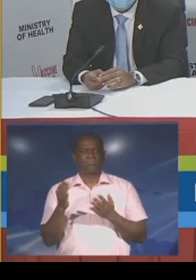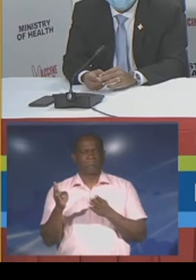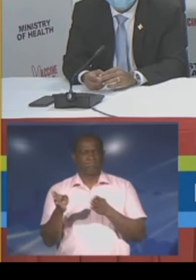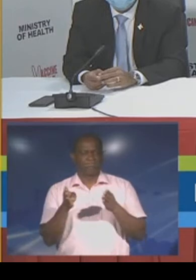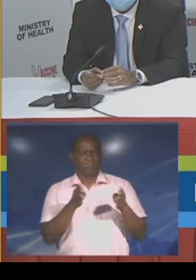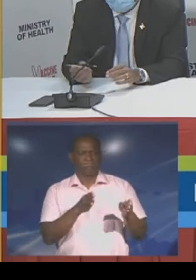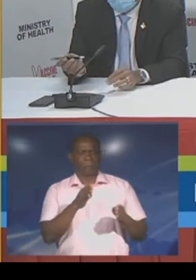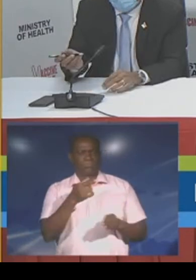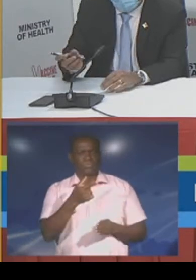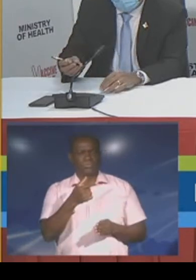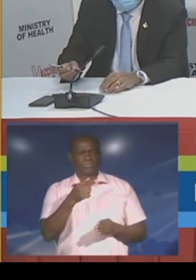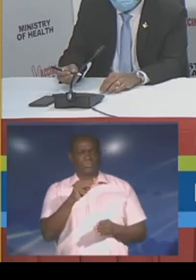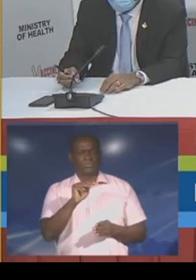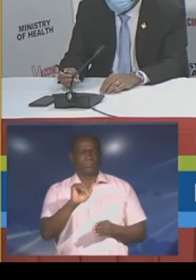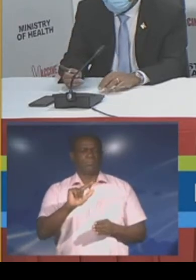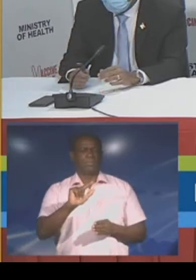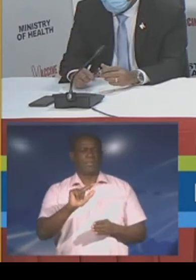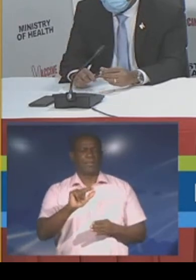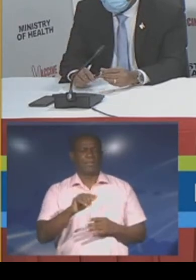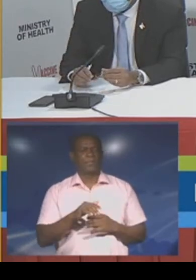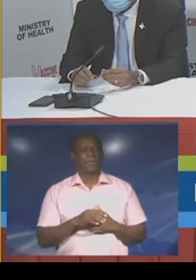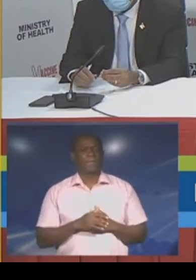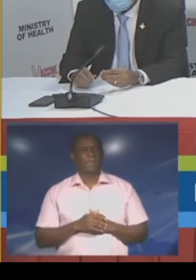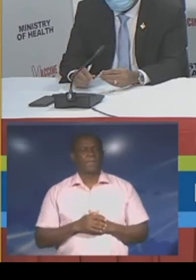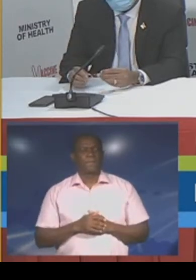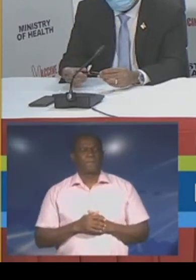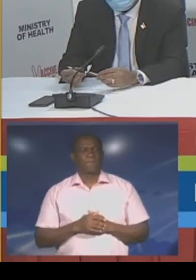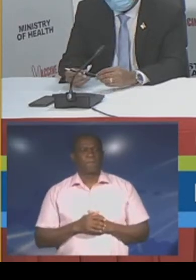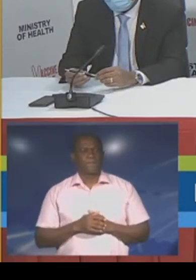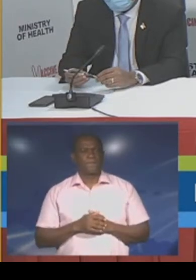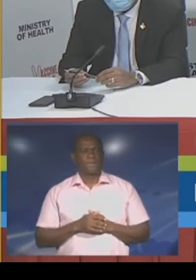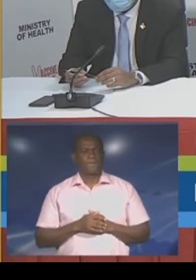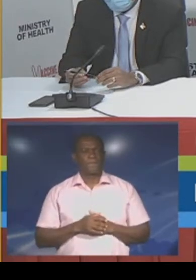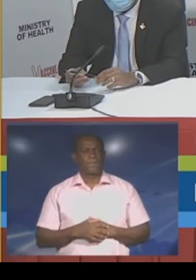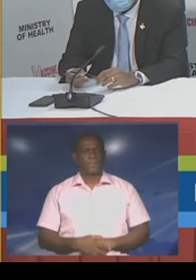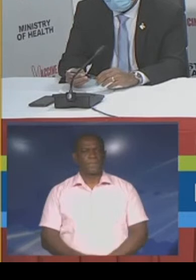GML, Guardian Media Limited, for your questions.